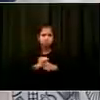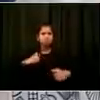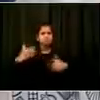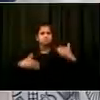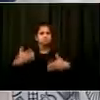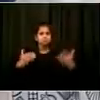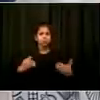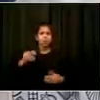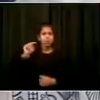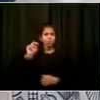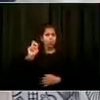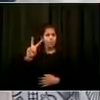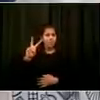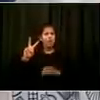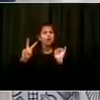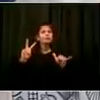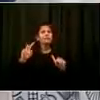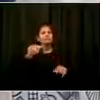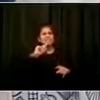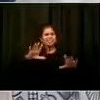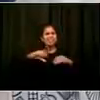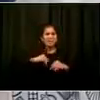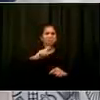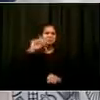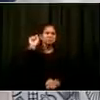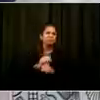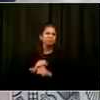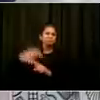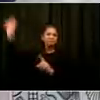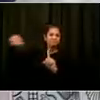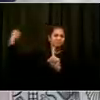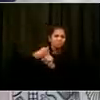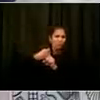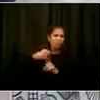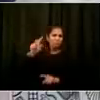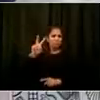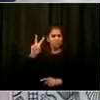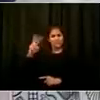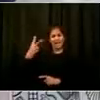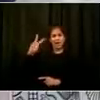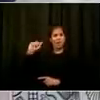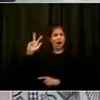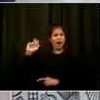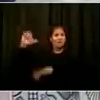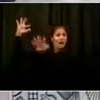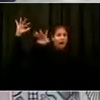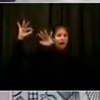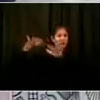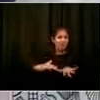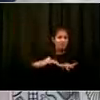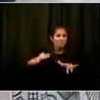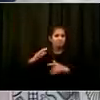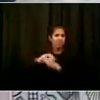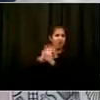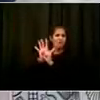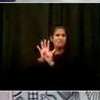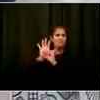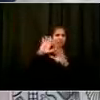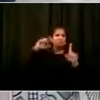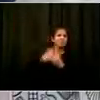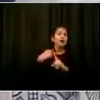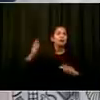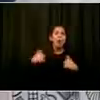to talk about the things we have to keep doing to learn from this crisis and to recover and have a